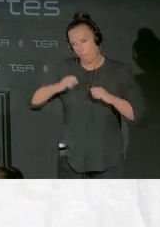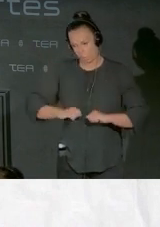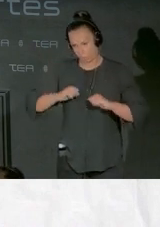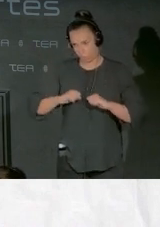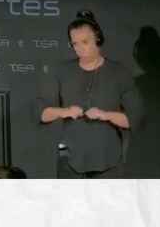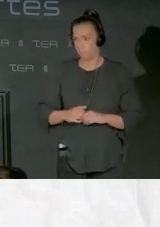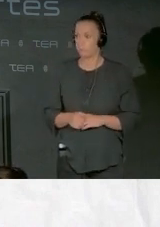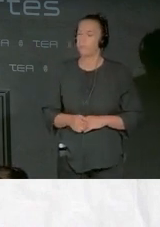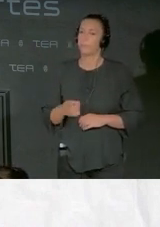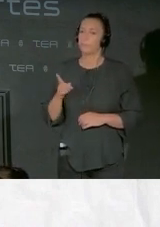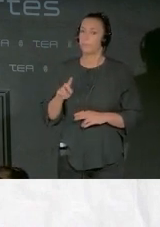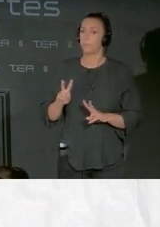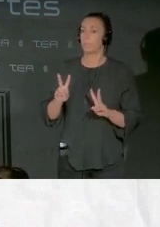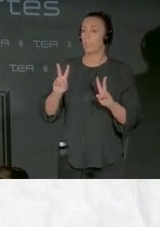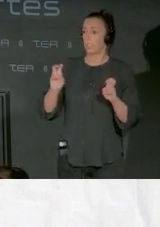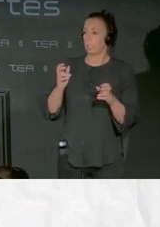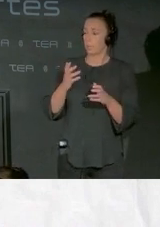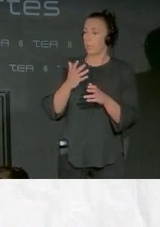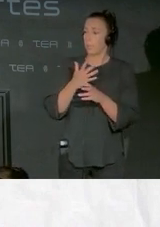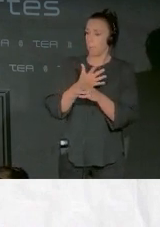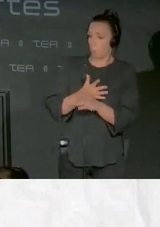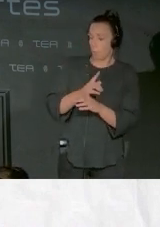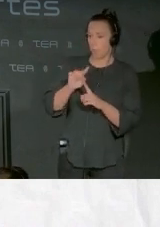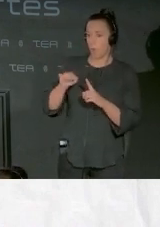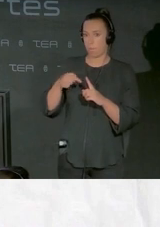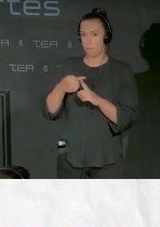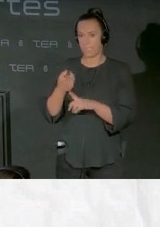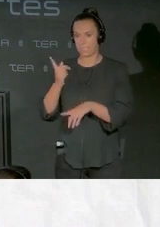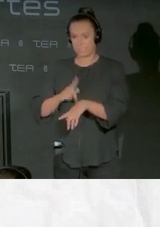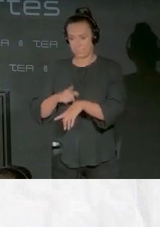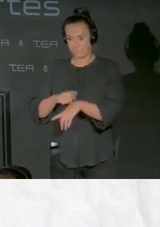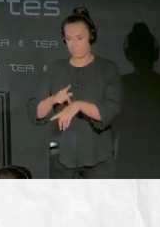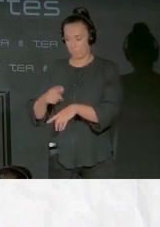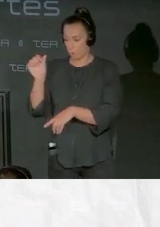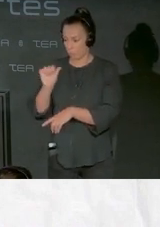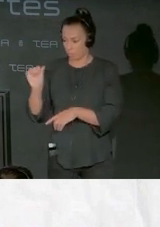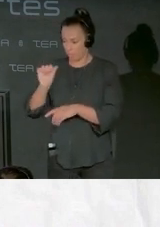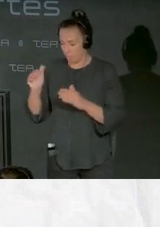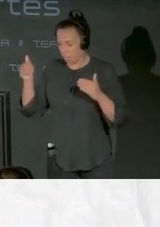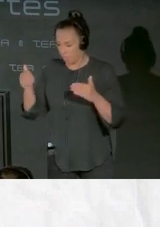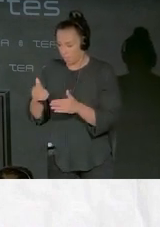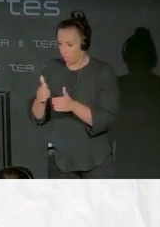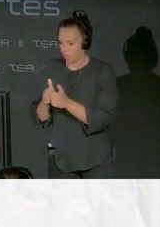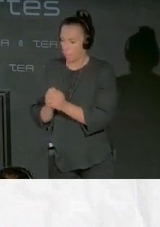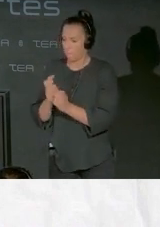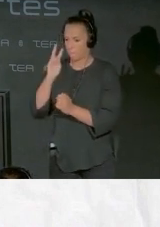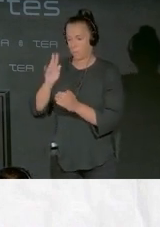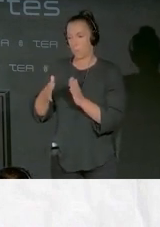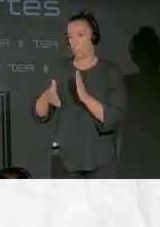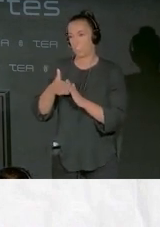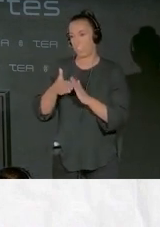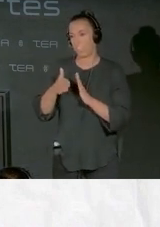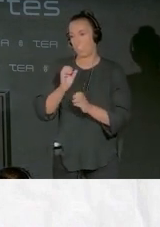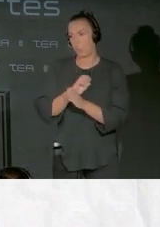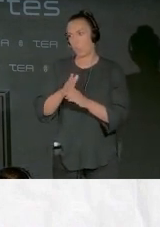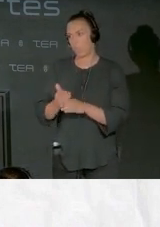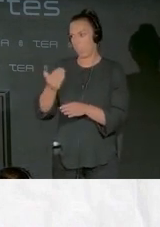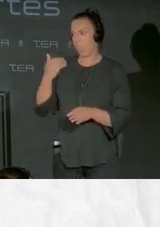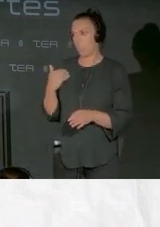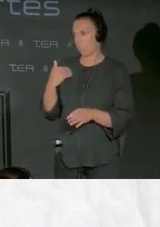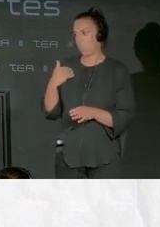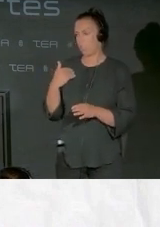we are more or less returning to pre-COVID standards. So when you look at the data, you see sometimes some slight decrease after COVID, but that's